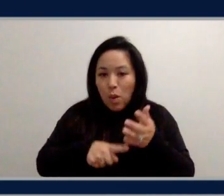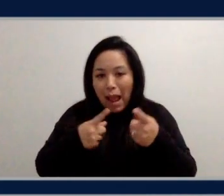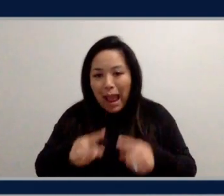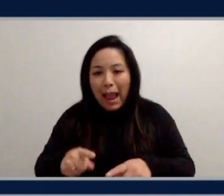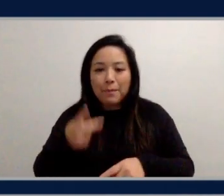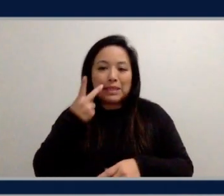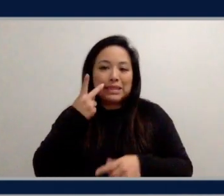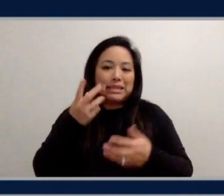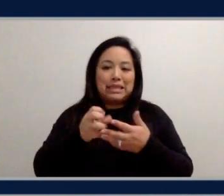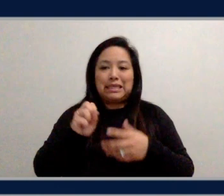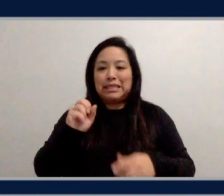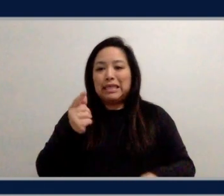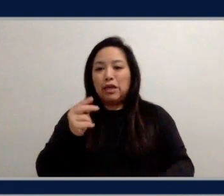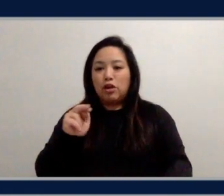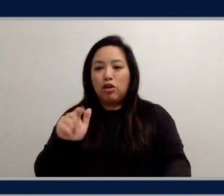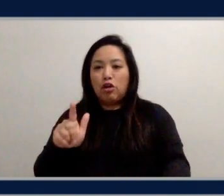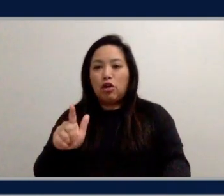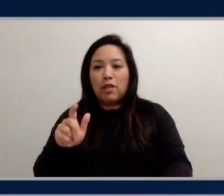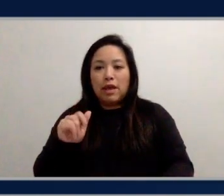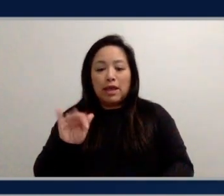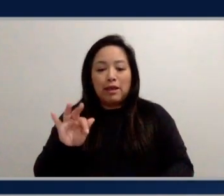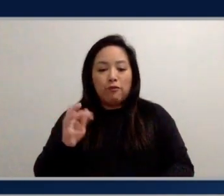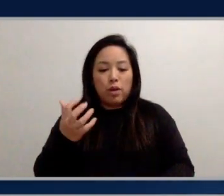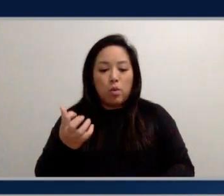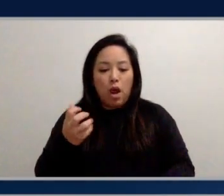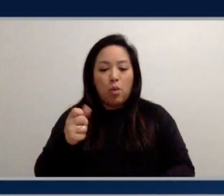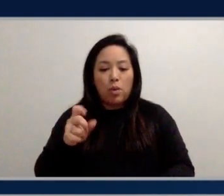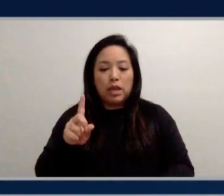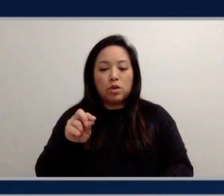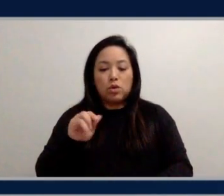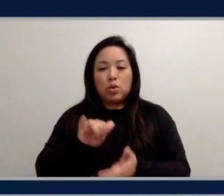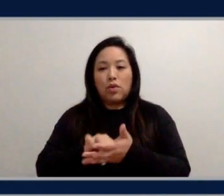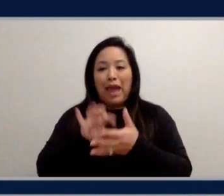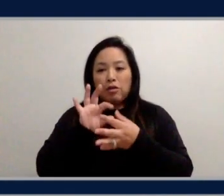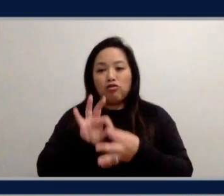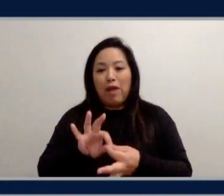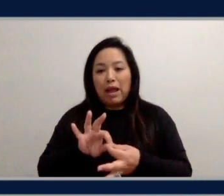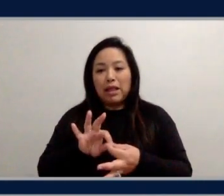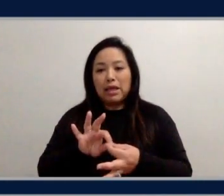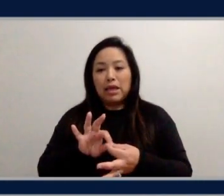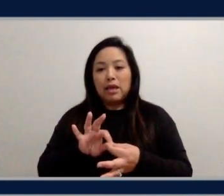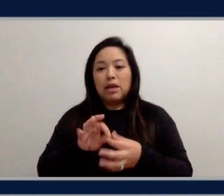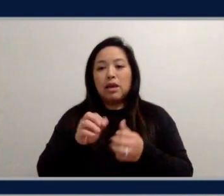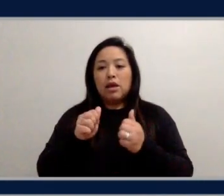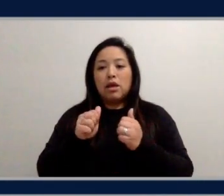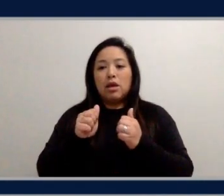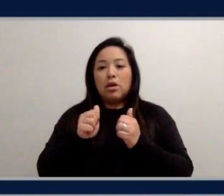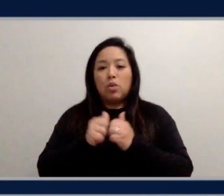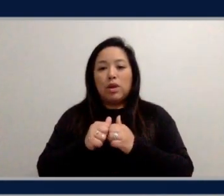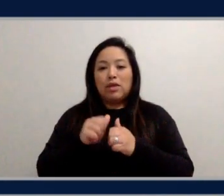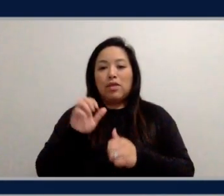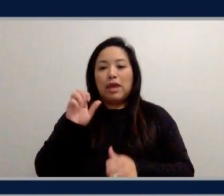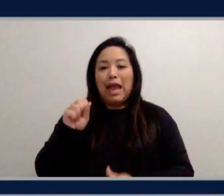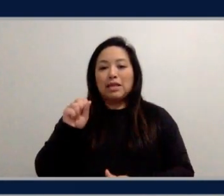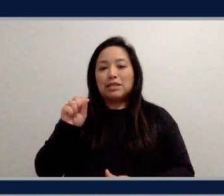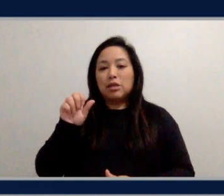with it. And if we want, we can even pivot directly to the GuardDuty, to the S3 console to learn more about it.